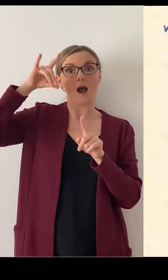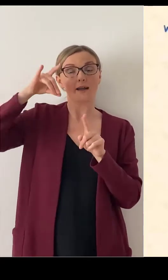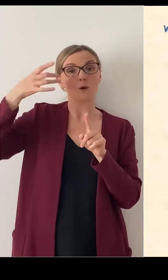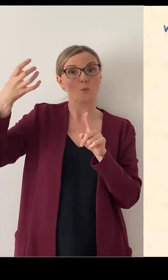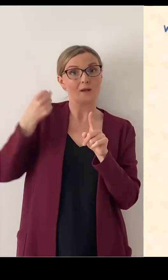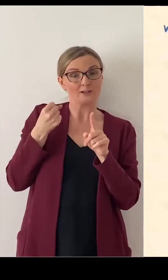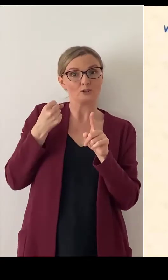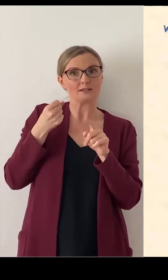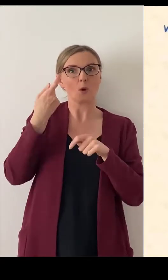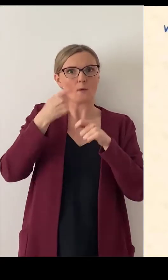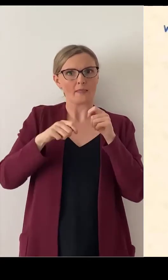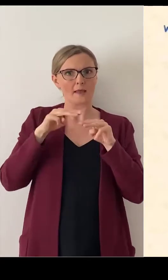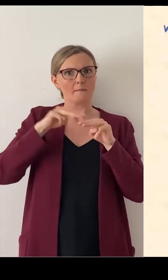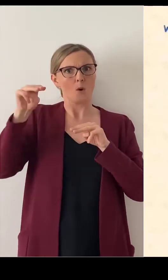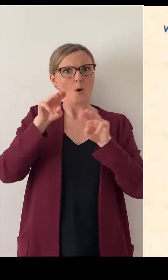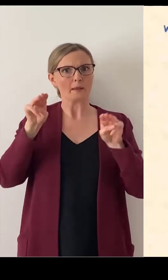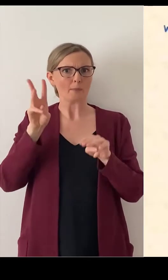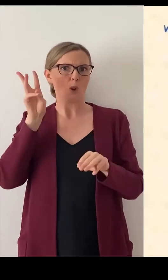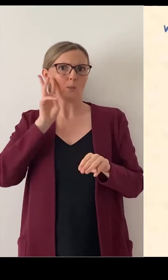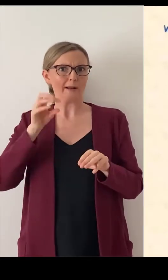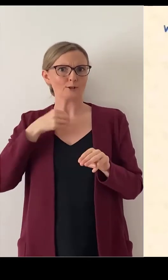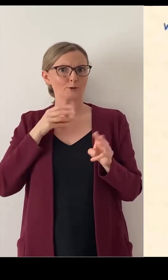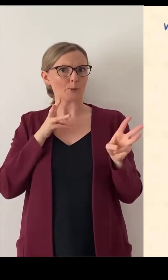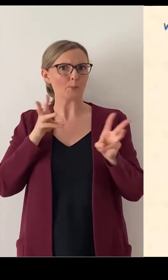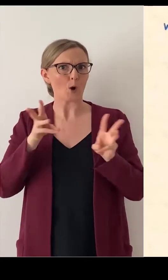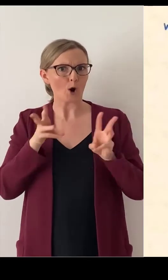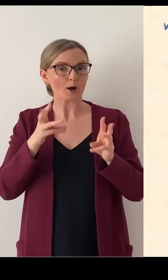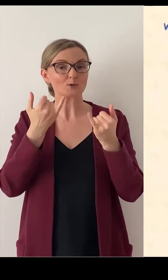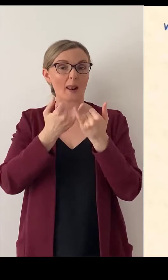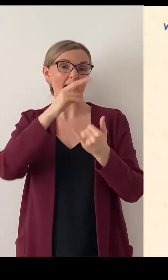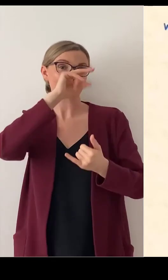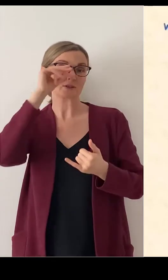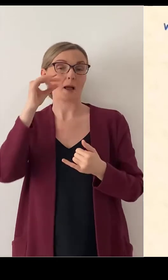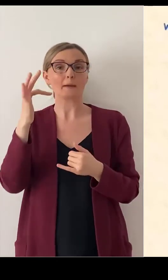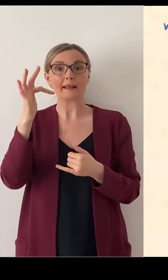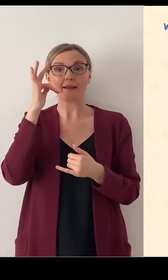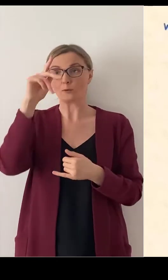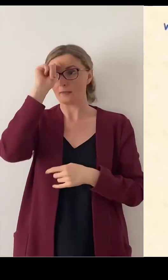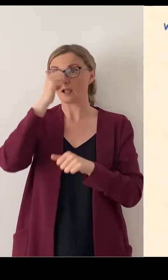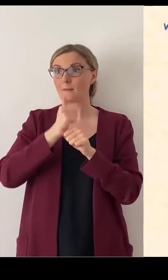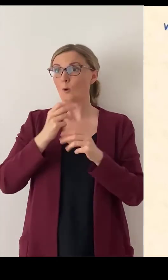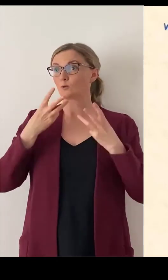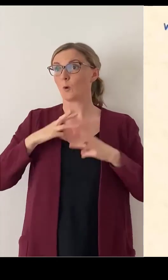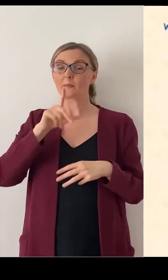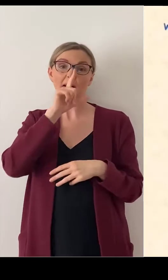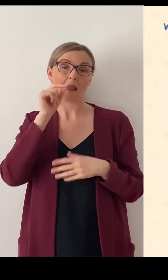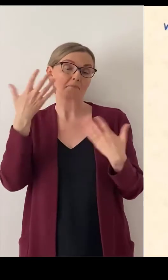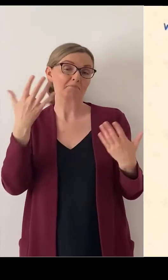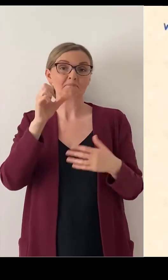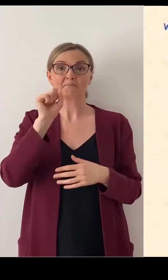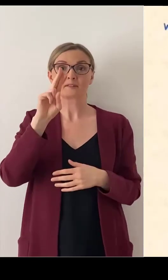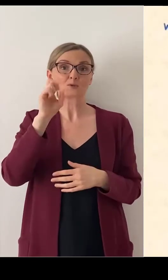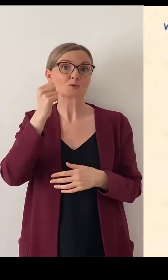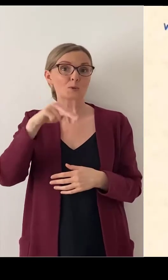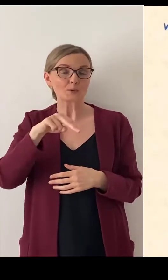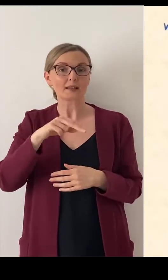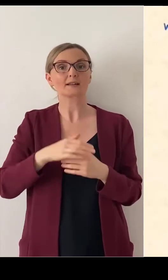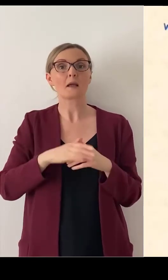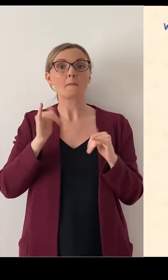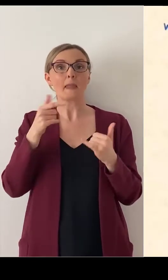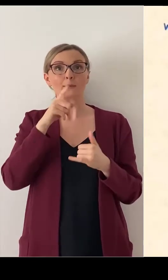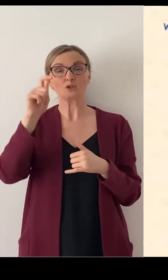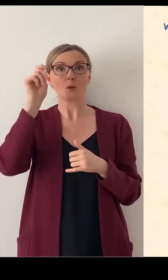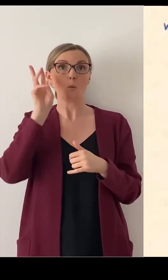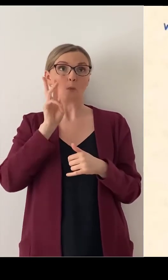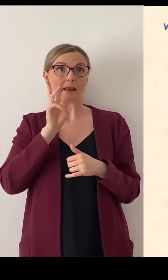people who would be willing to work. So for instance, Susan would be considering taking the kids to the grandma for